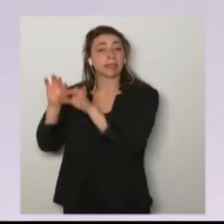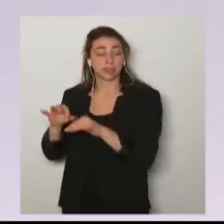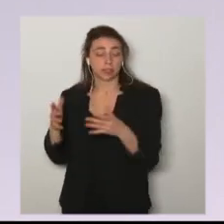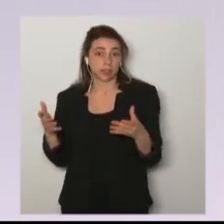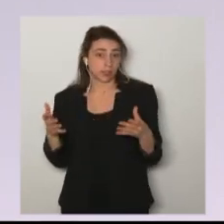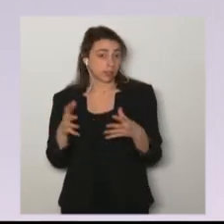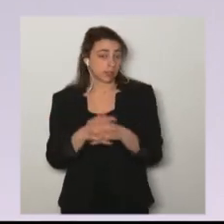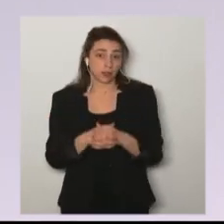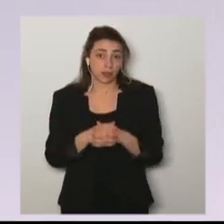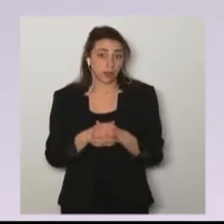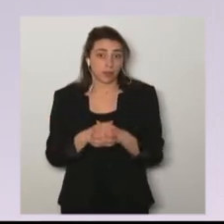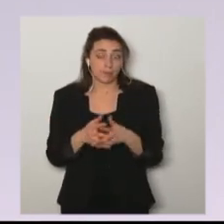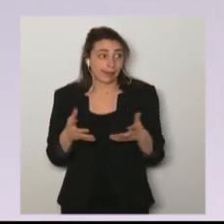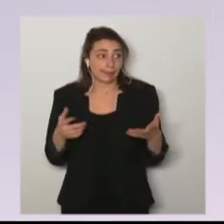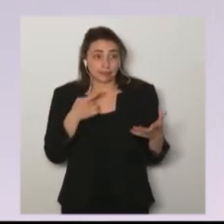Mrs.